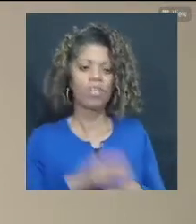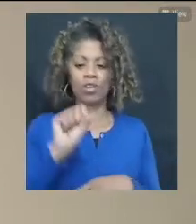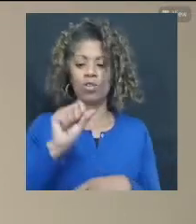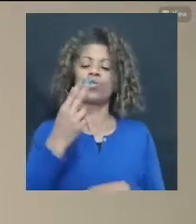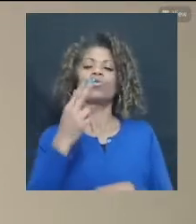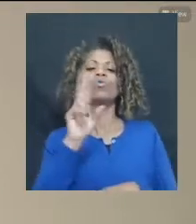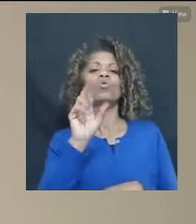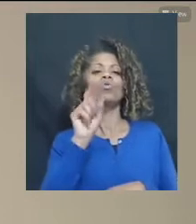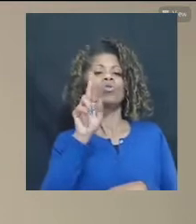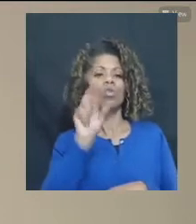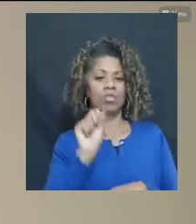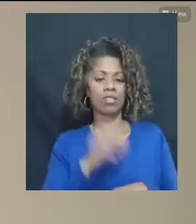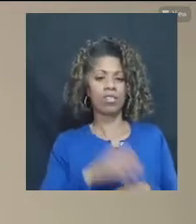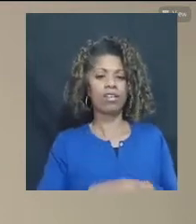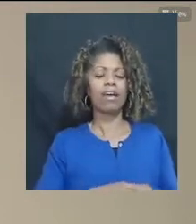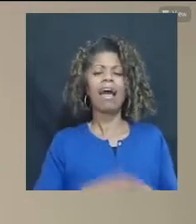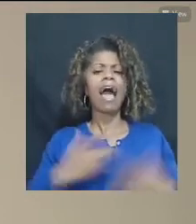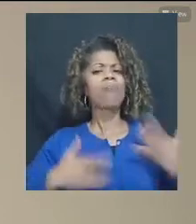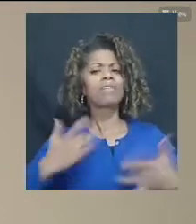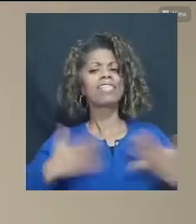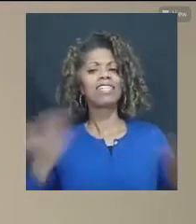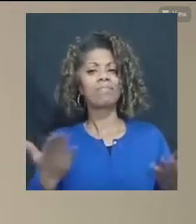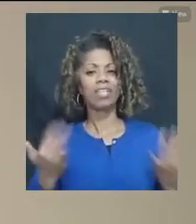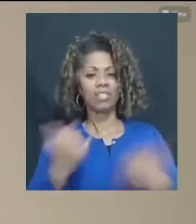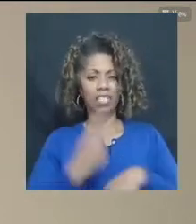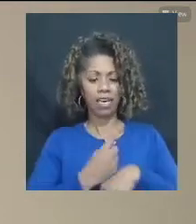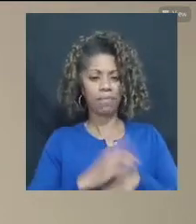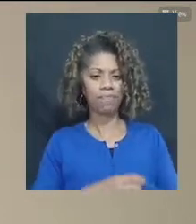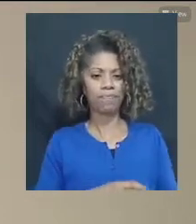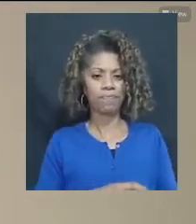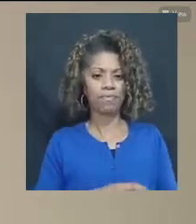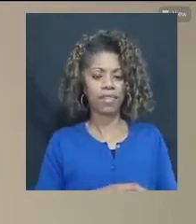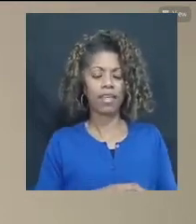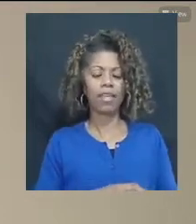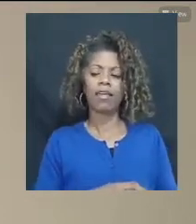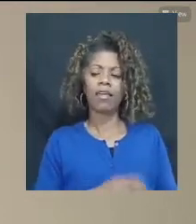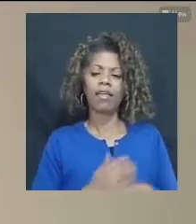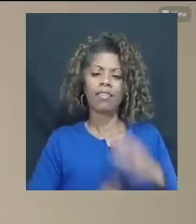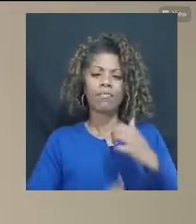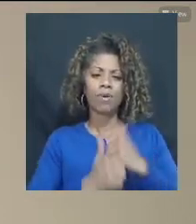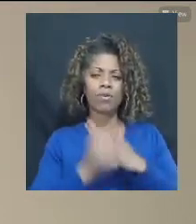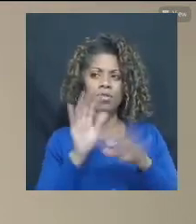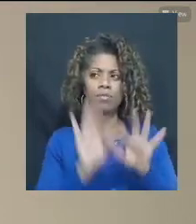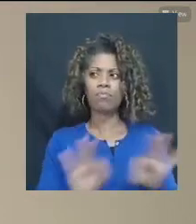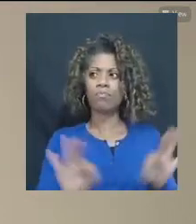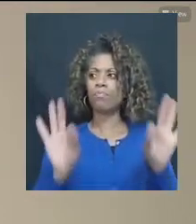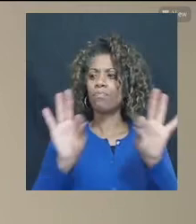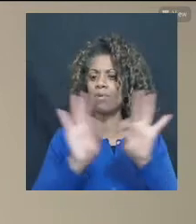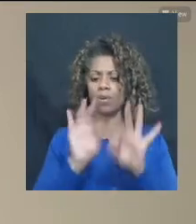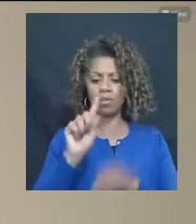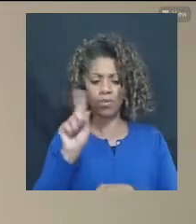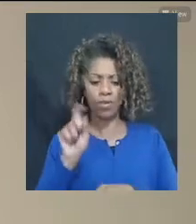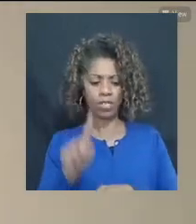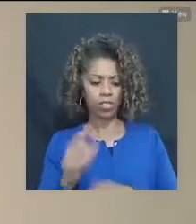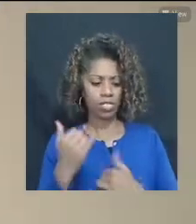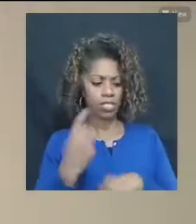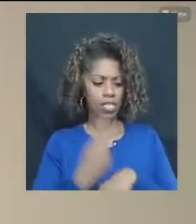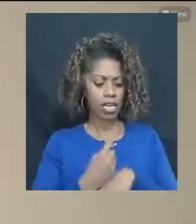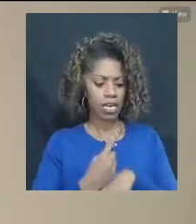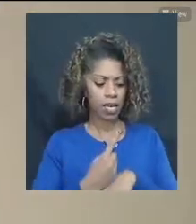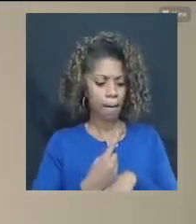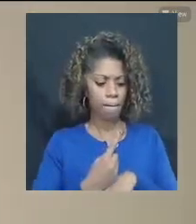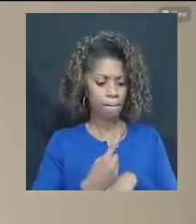with you all today. Throughout this talk, probably the most important question for all of us to think about and just sort of have at the front and back